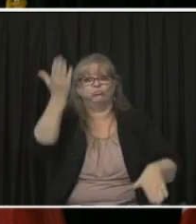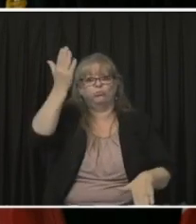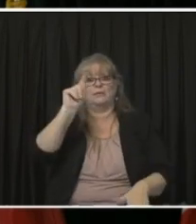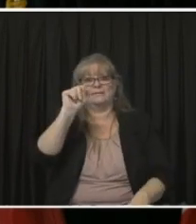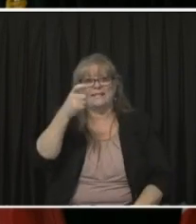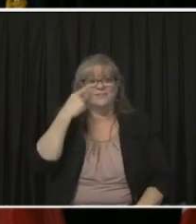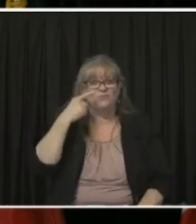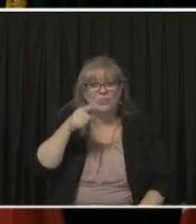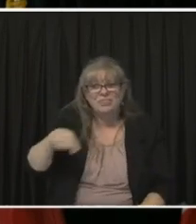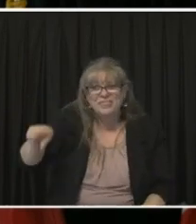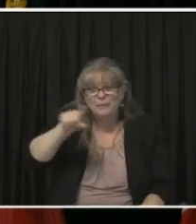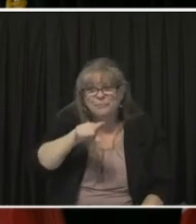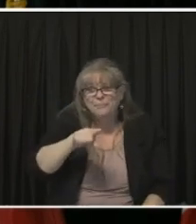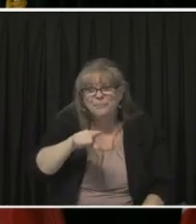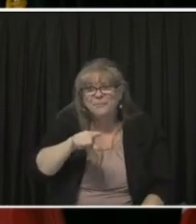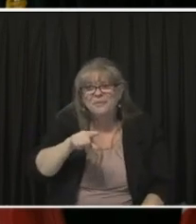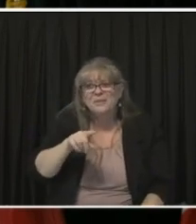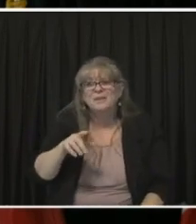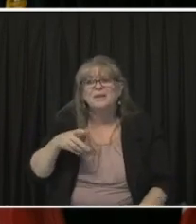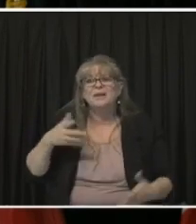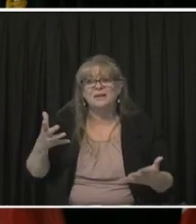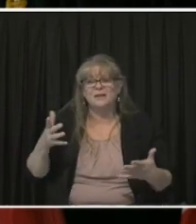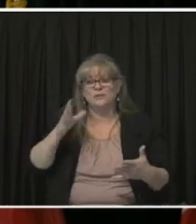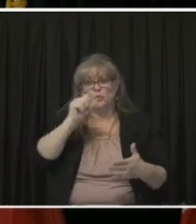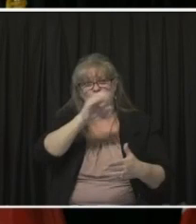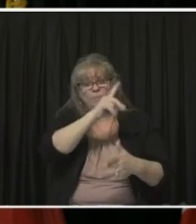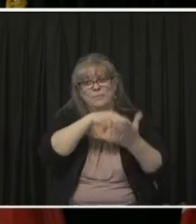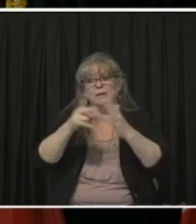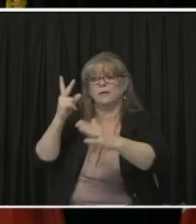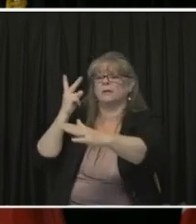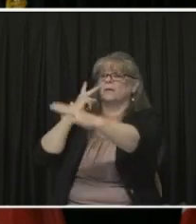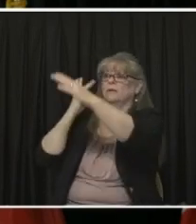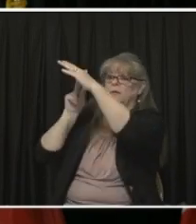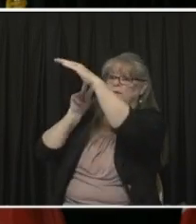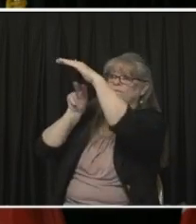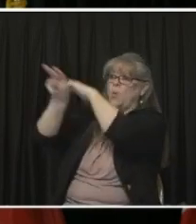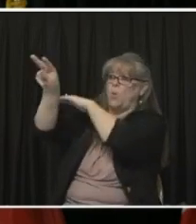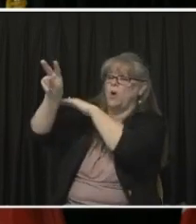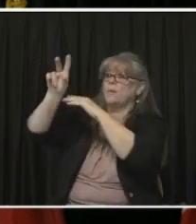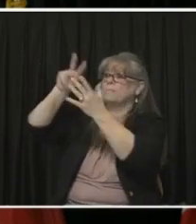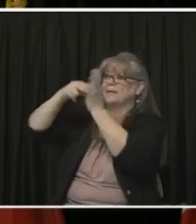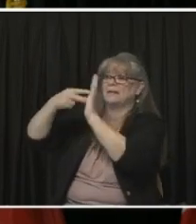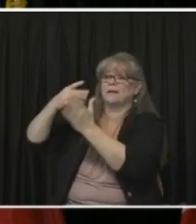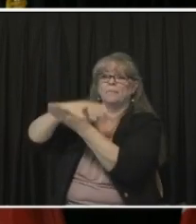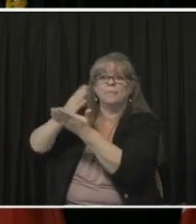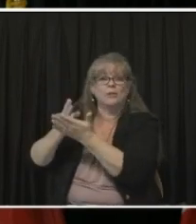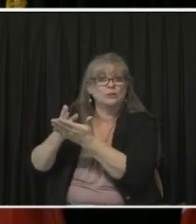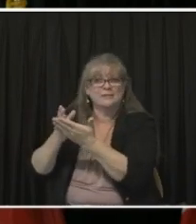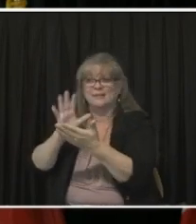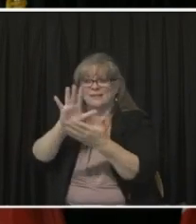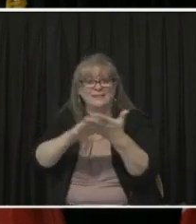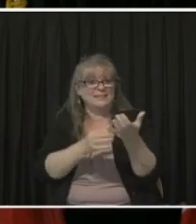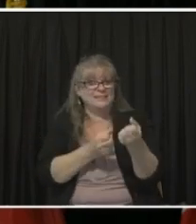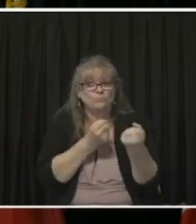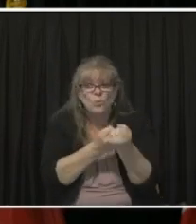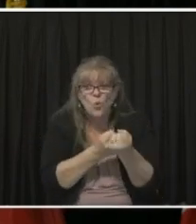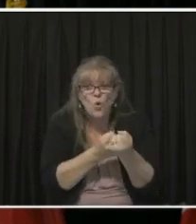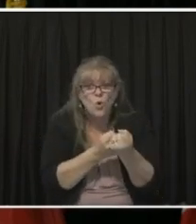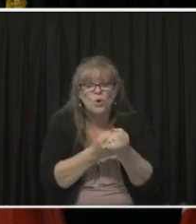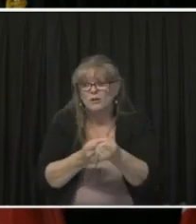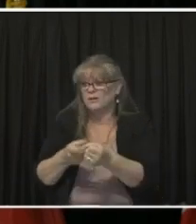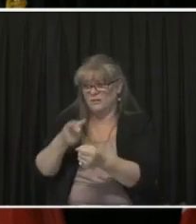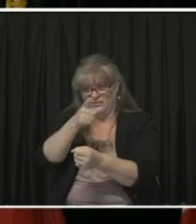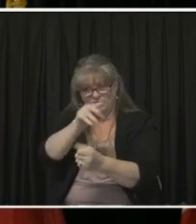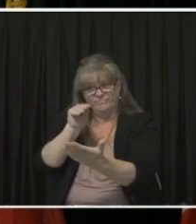of the shortfall. We're going to have are you supporting this ballot effort, and more generally, do you support a progressive